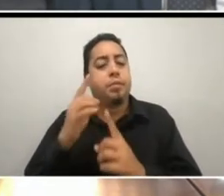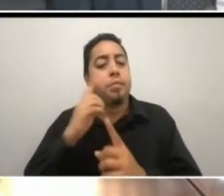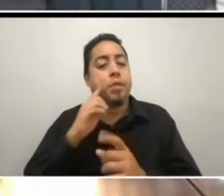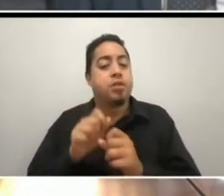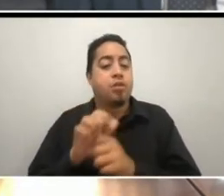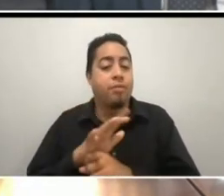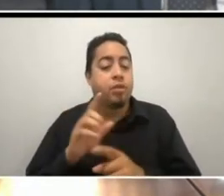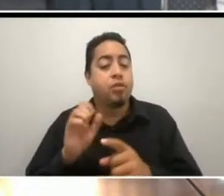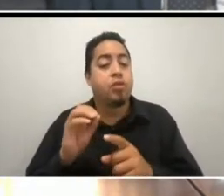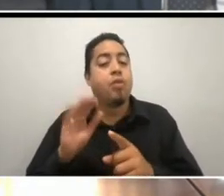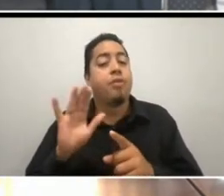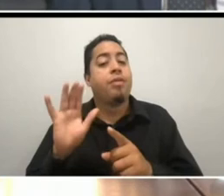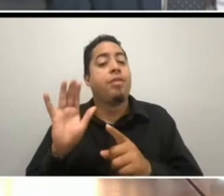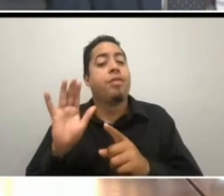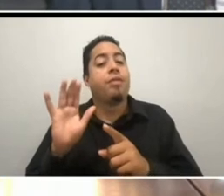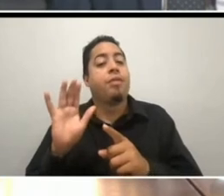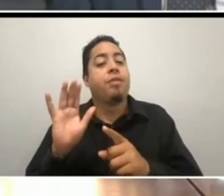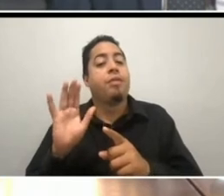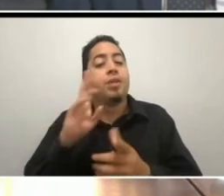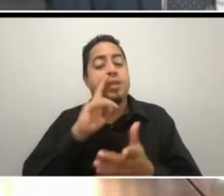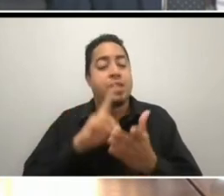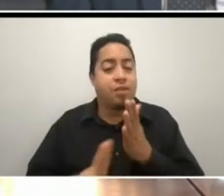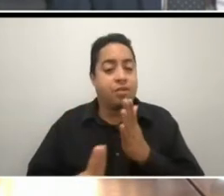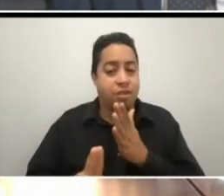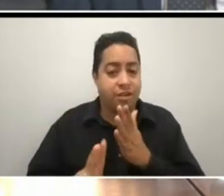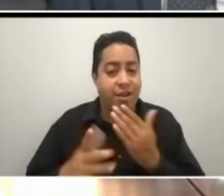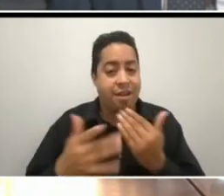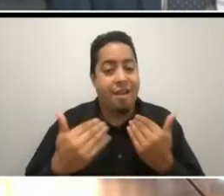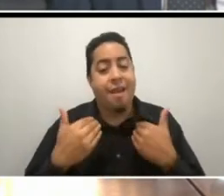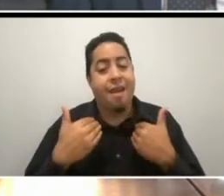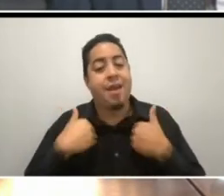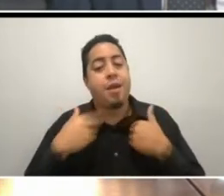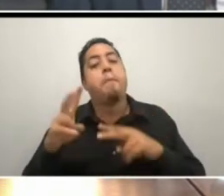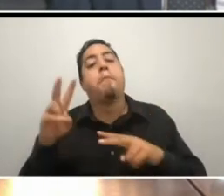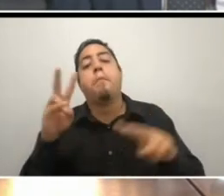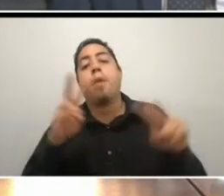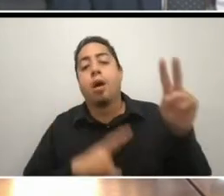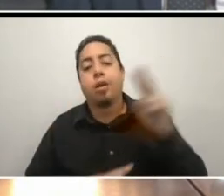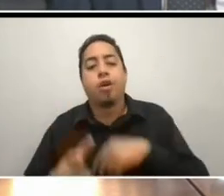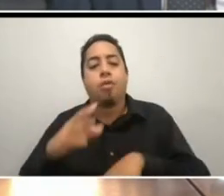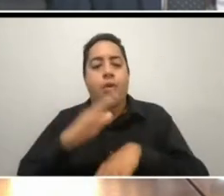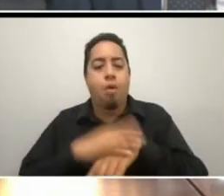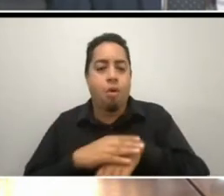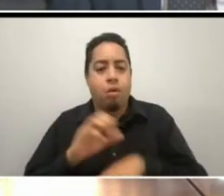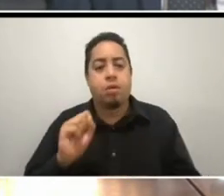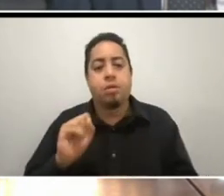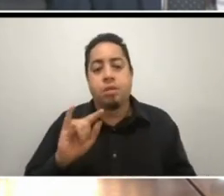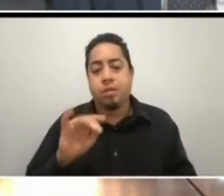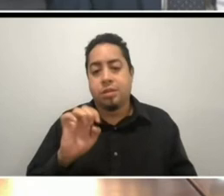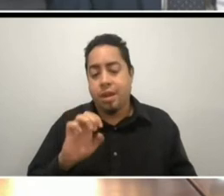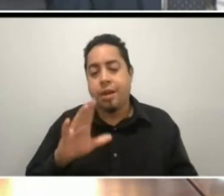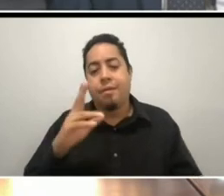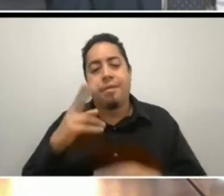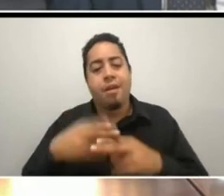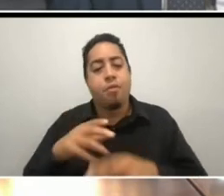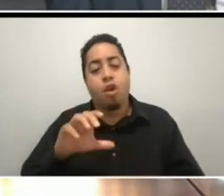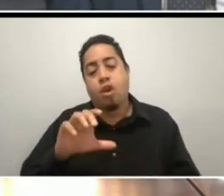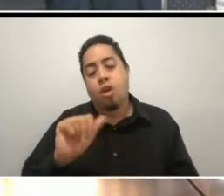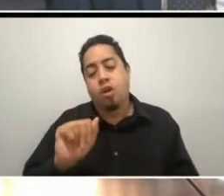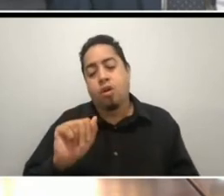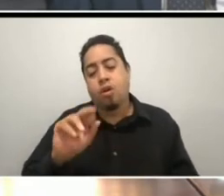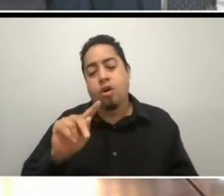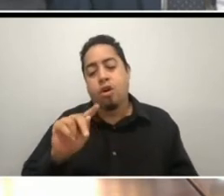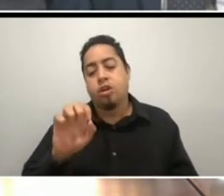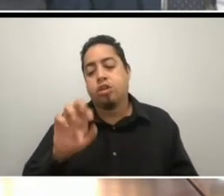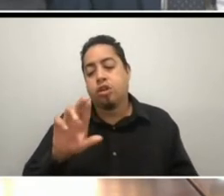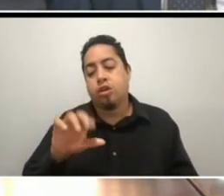the secretary got negotiated, where we had a monitor on site. And his name is Carter Jones, and he took a notation.